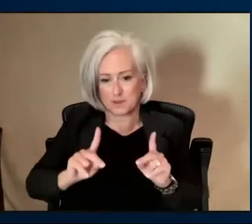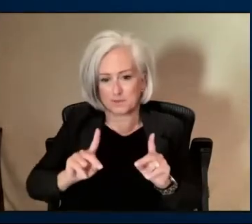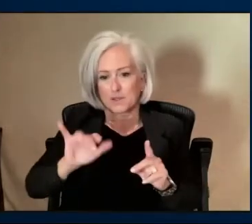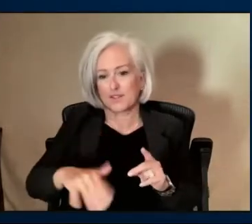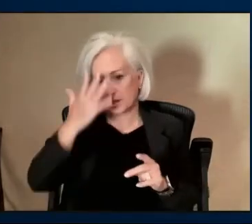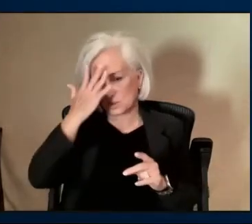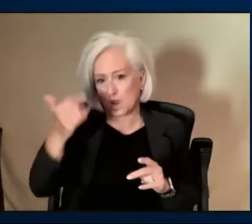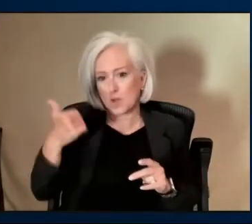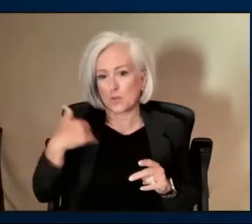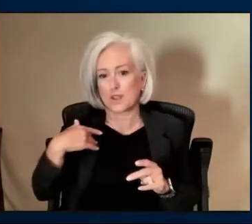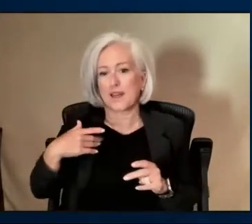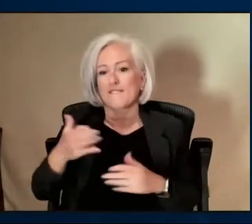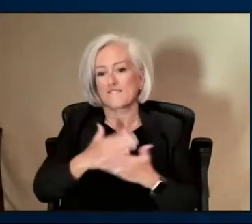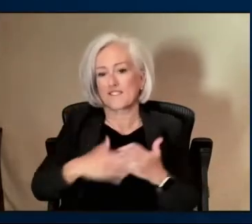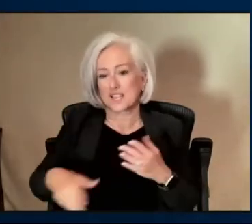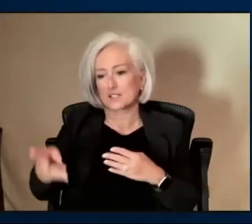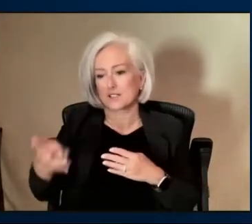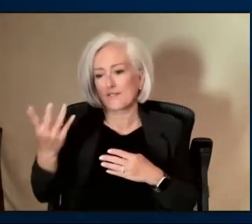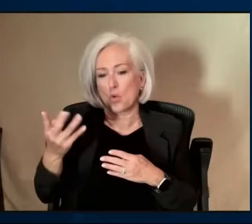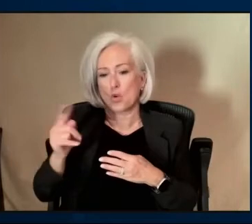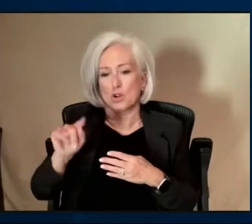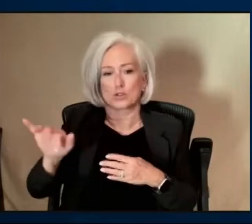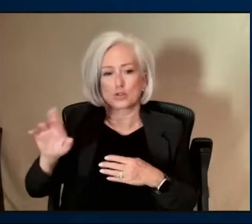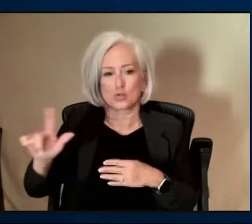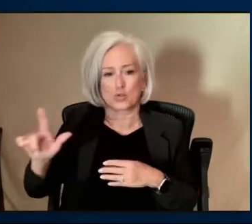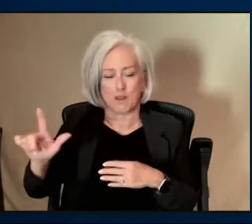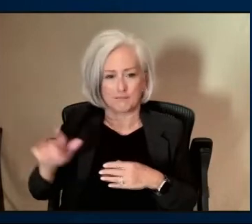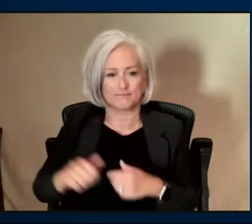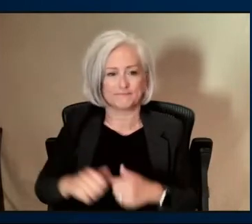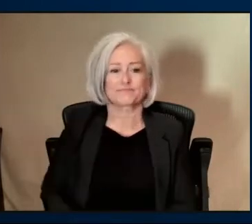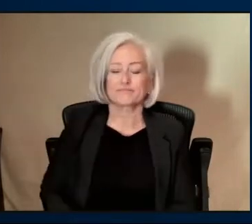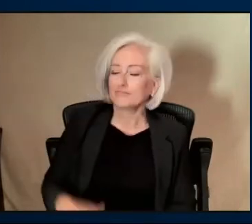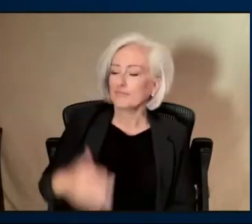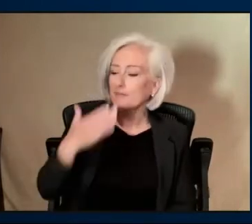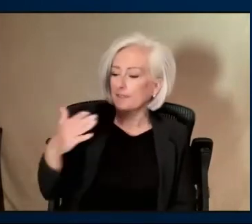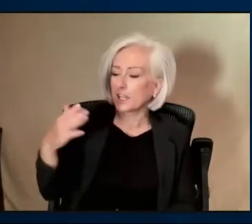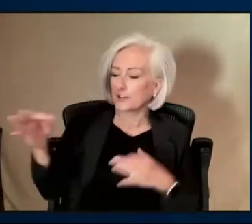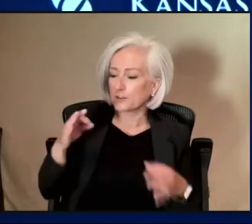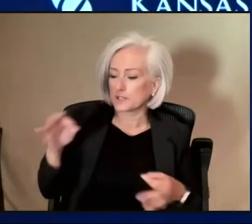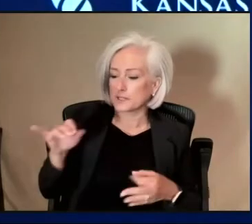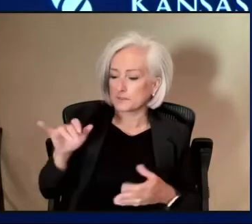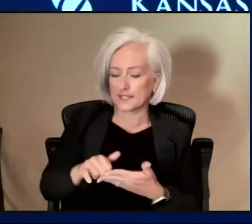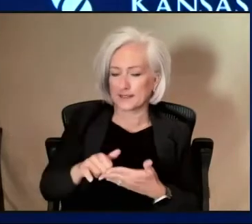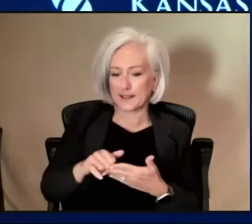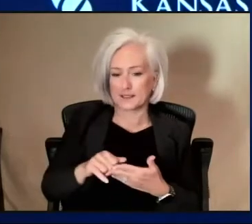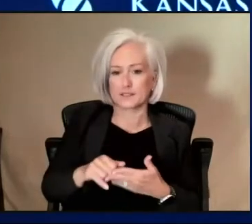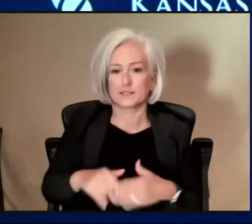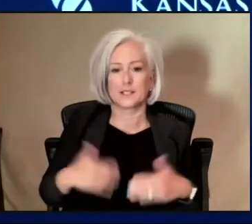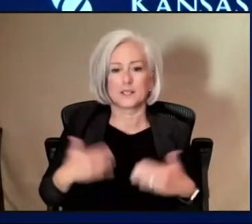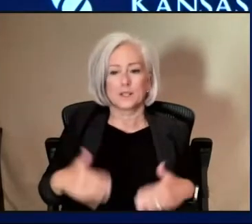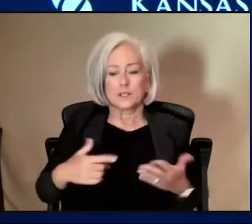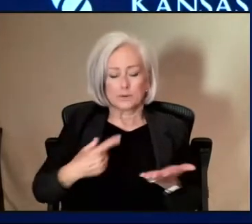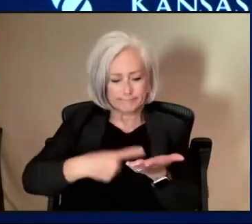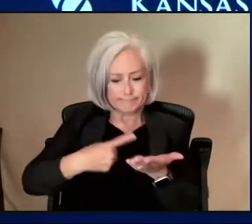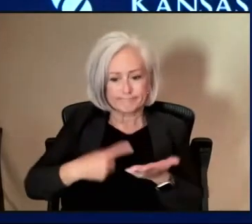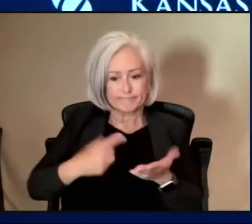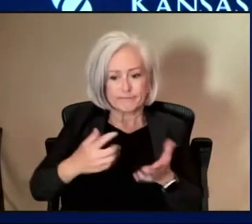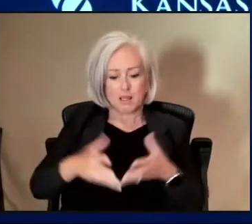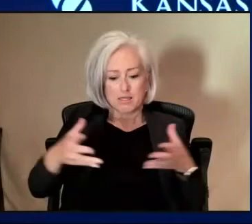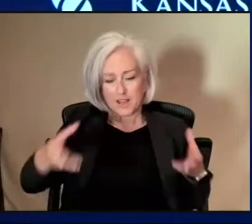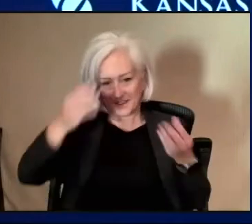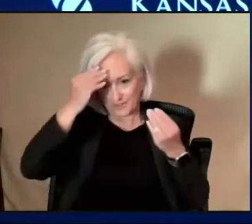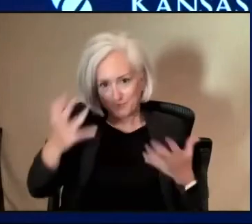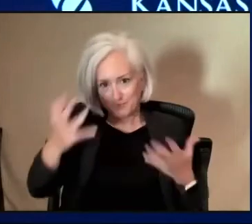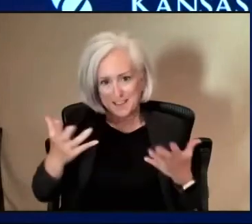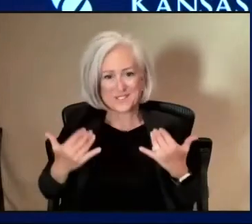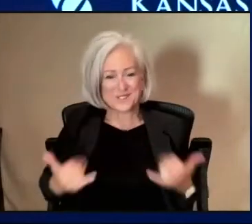trials. Well, thank you for explaining it. So we've covered a lot of information today. I'm sure there are other terms